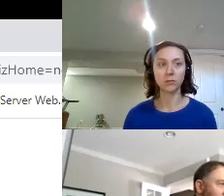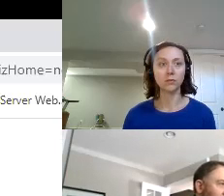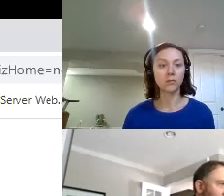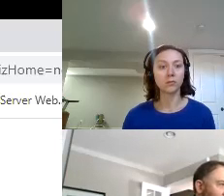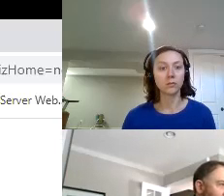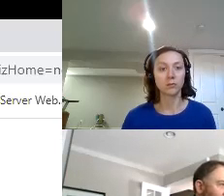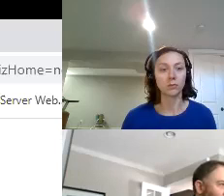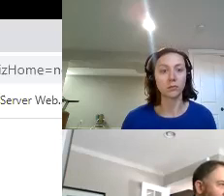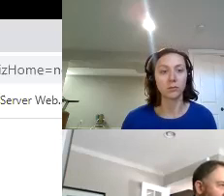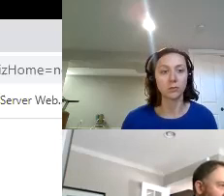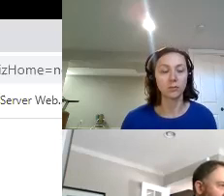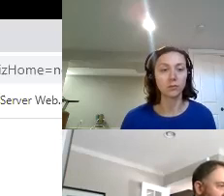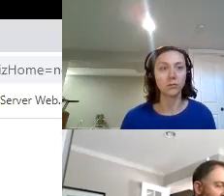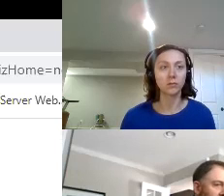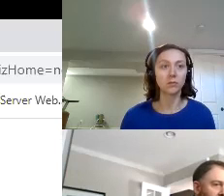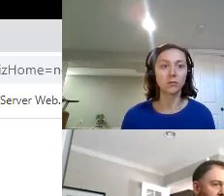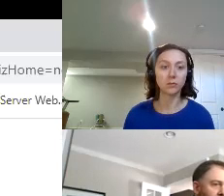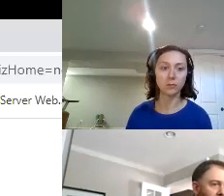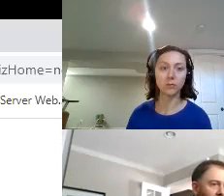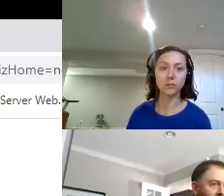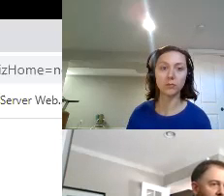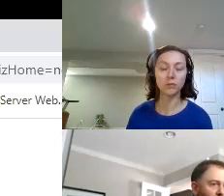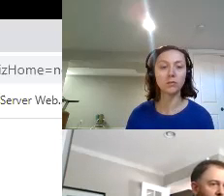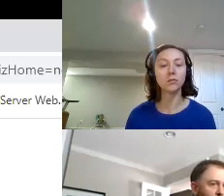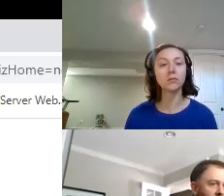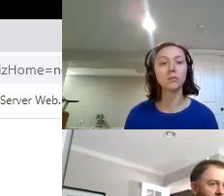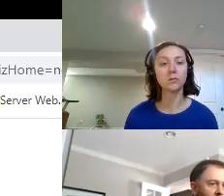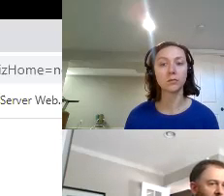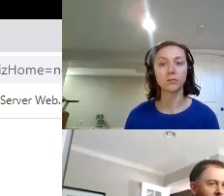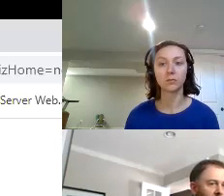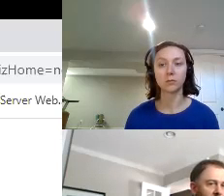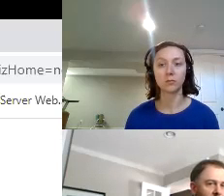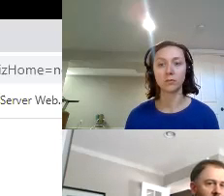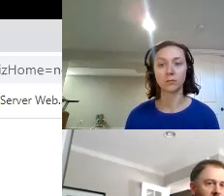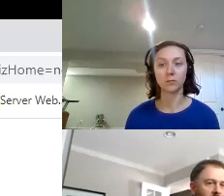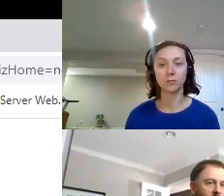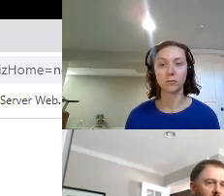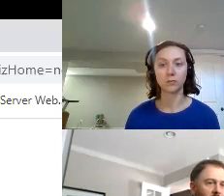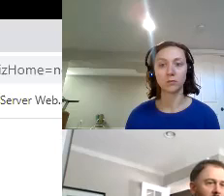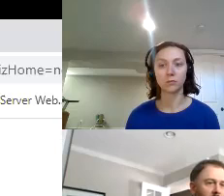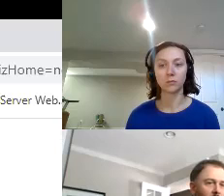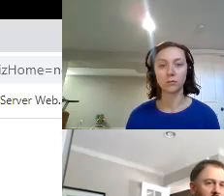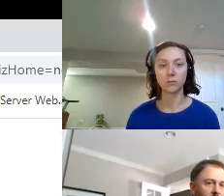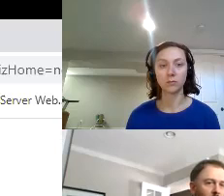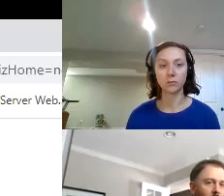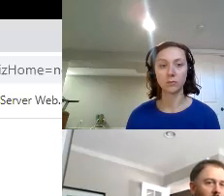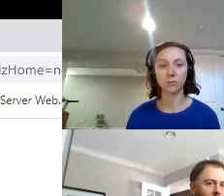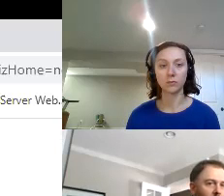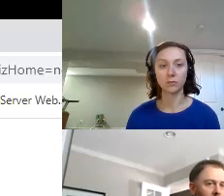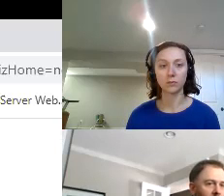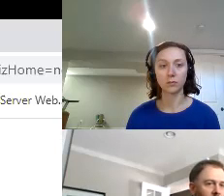essentially non-primary residence households within a community. And so you can see for Colorado in